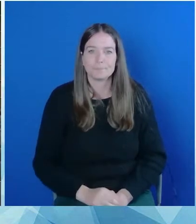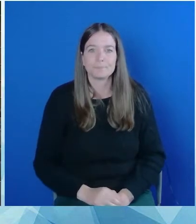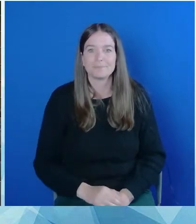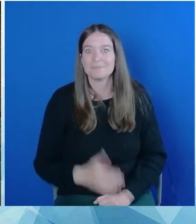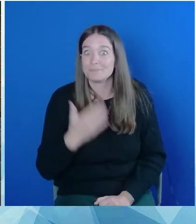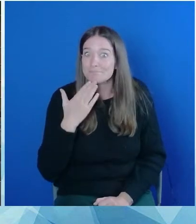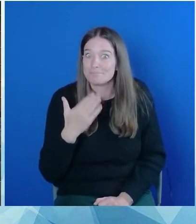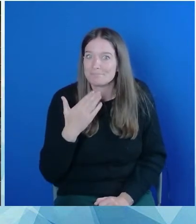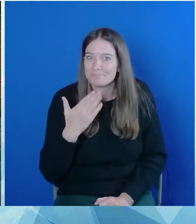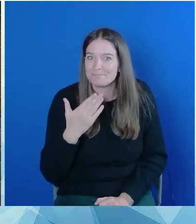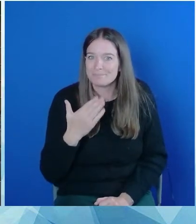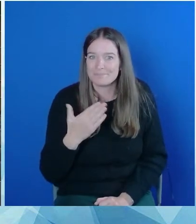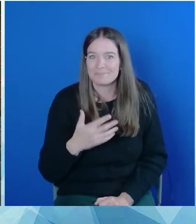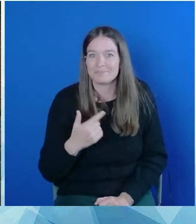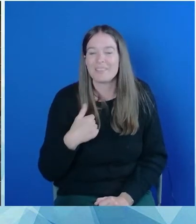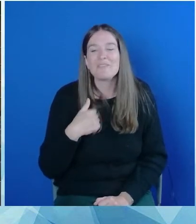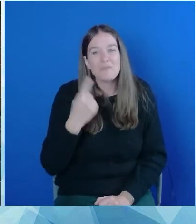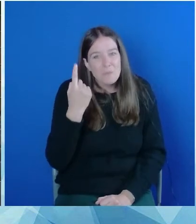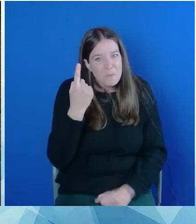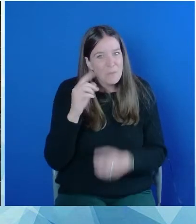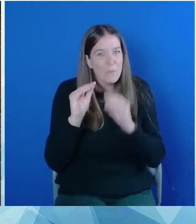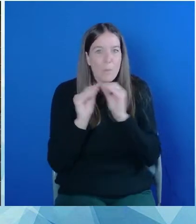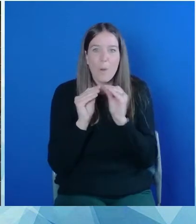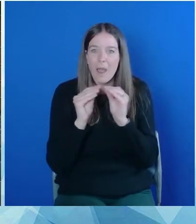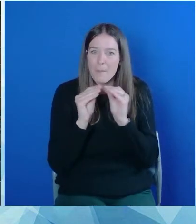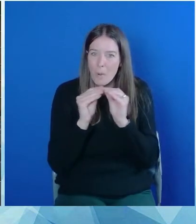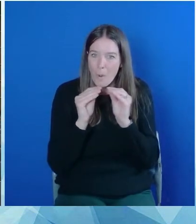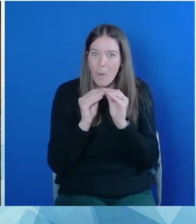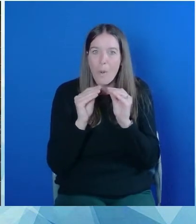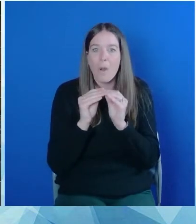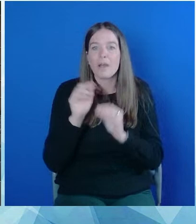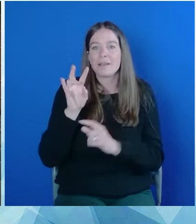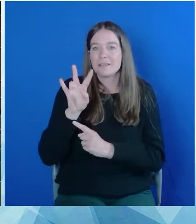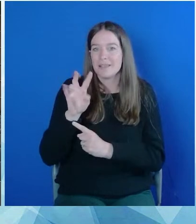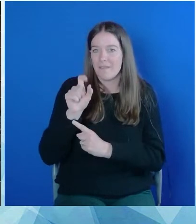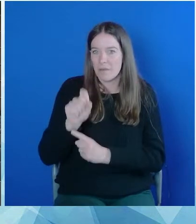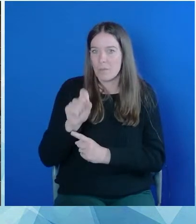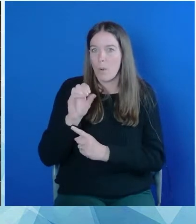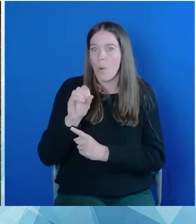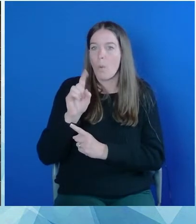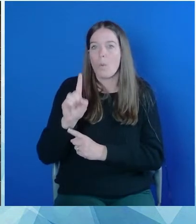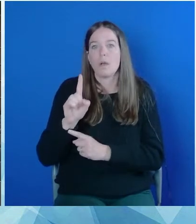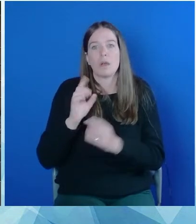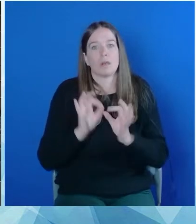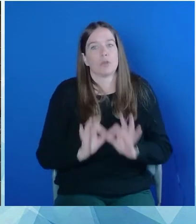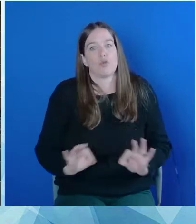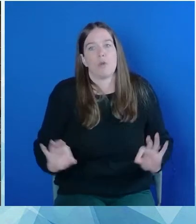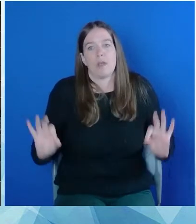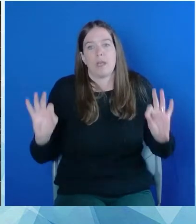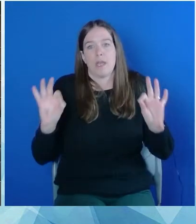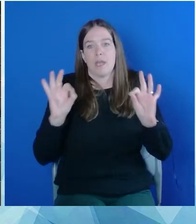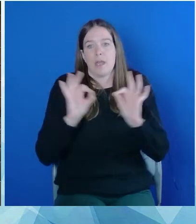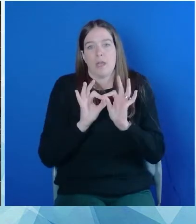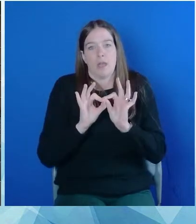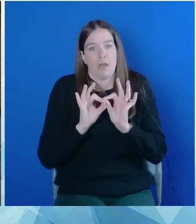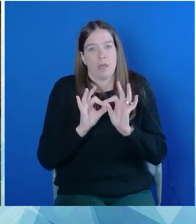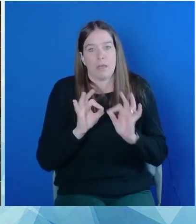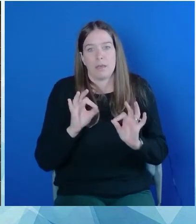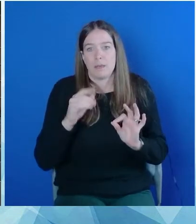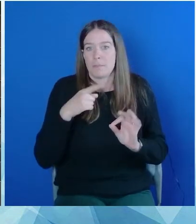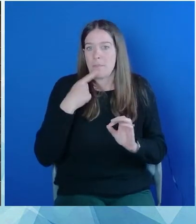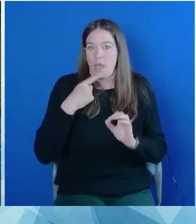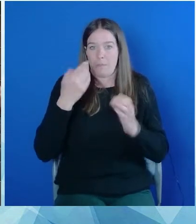Thank you so much. I just wanted to cover one more topic, 7.01. I feel like this is very